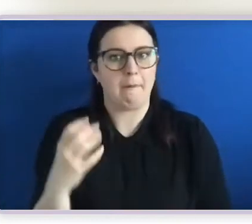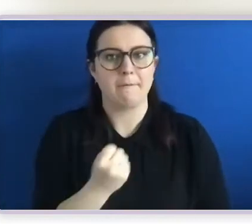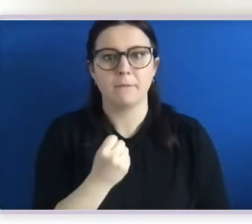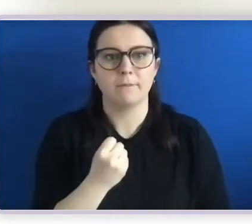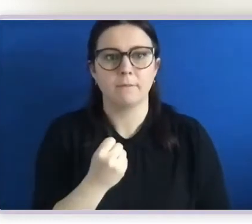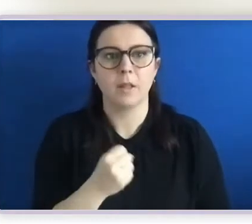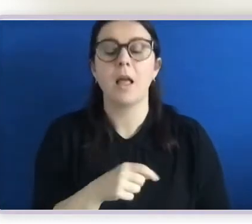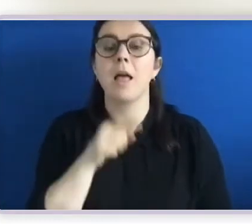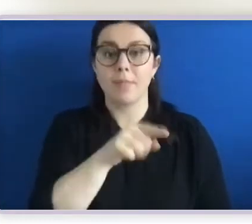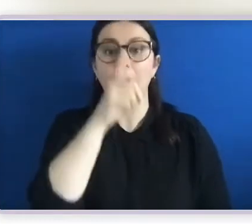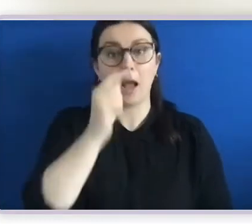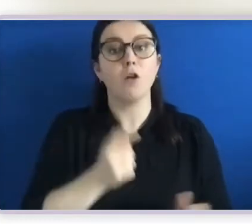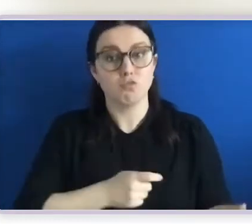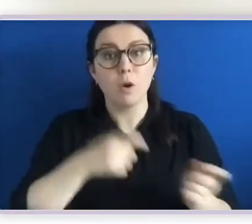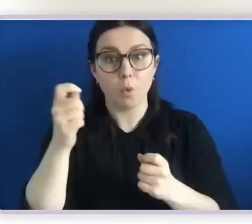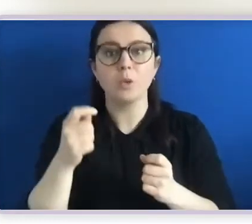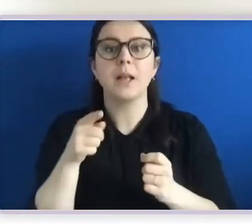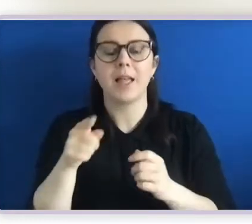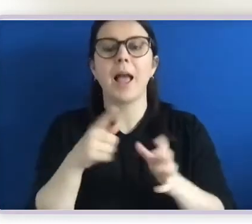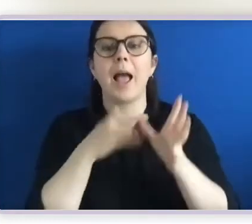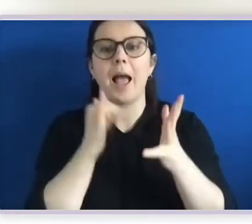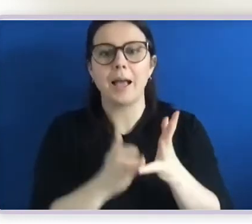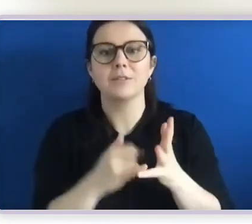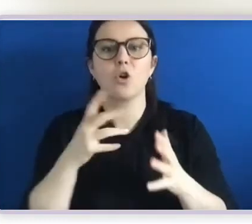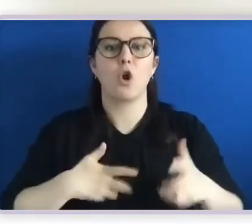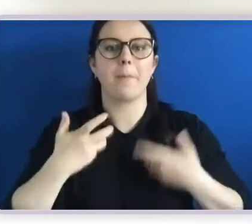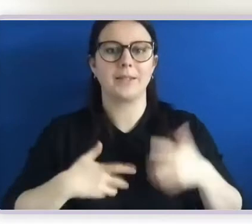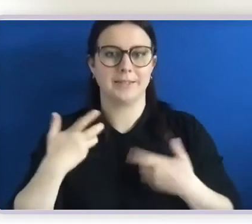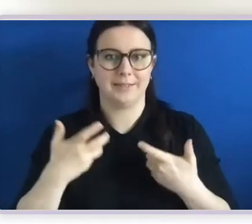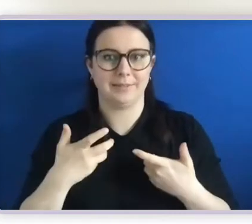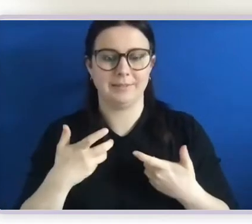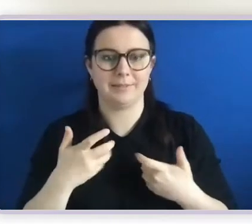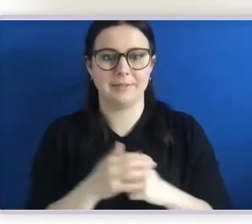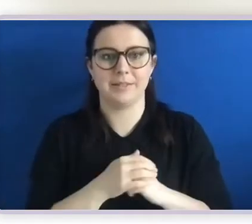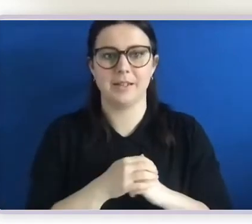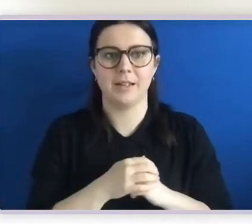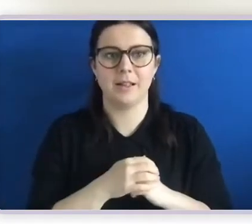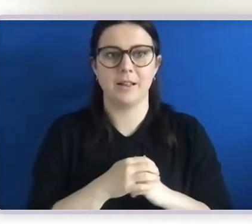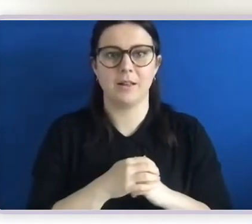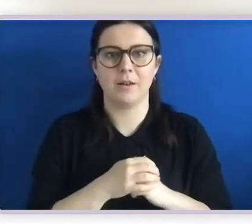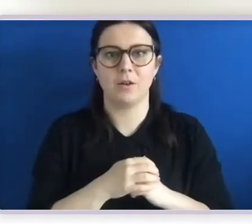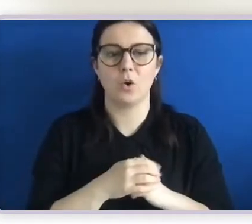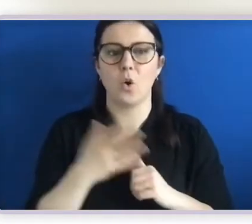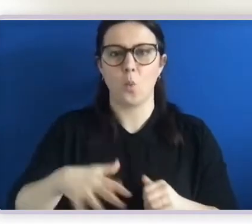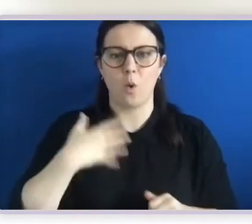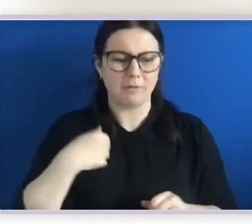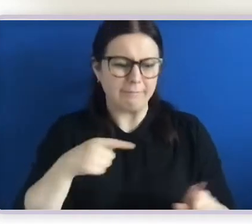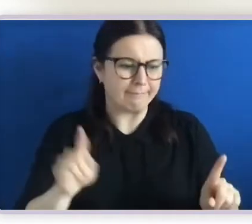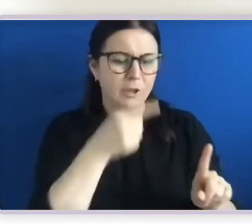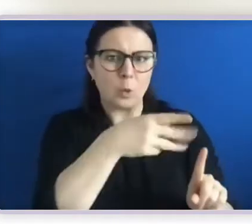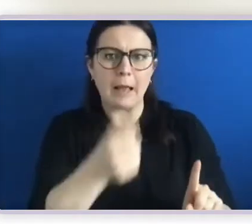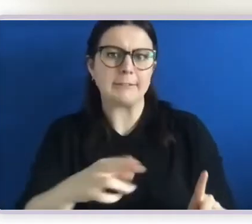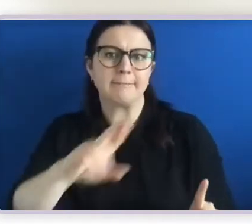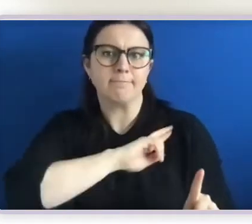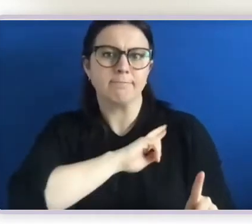report conduct to us as a complaint. So we don't want to create some mandatory obligation for someone who I think is